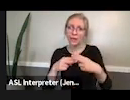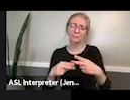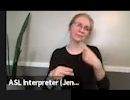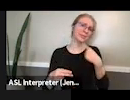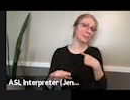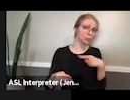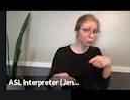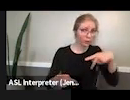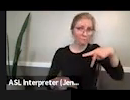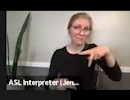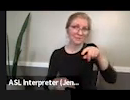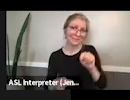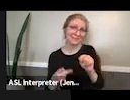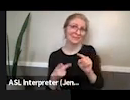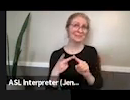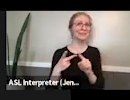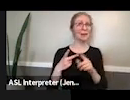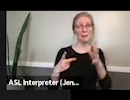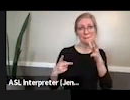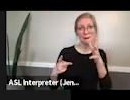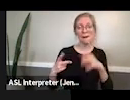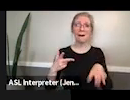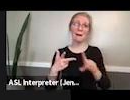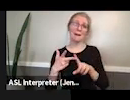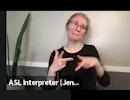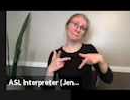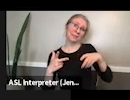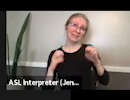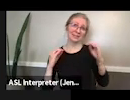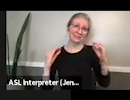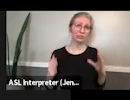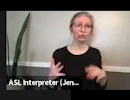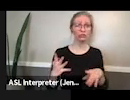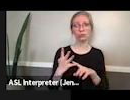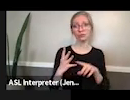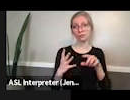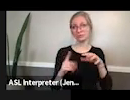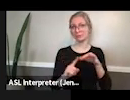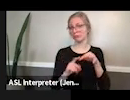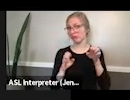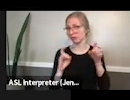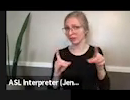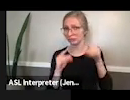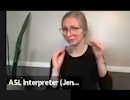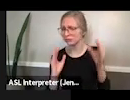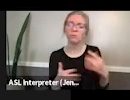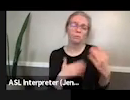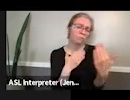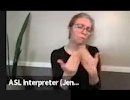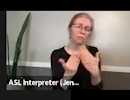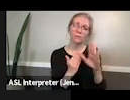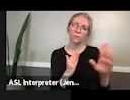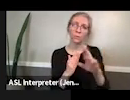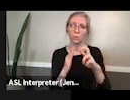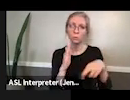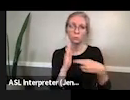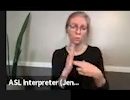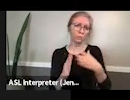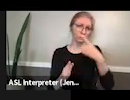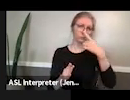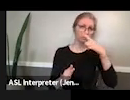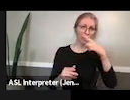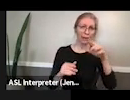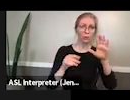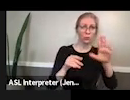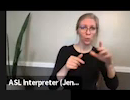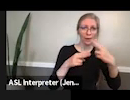a SPED teacher, or a PE teacher, or whatever your role is, just if you'd put that in there so